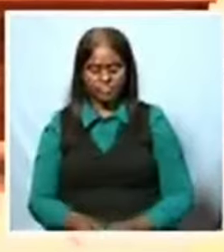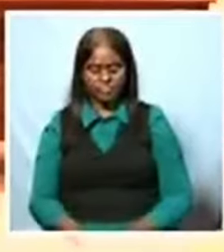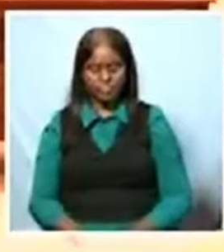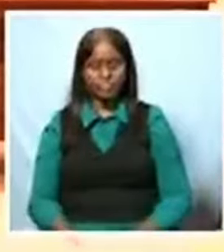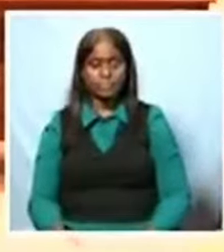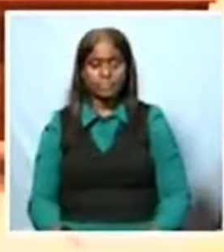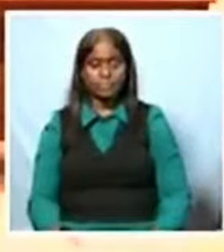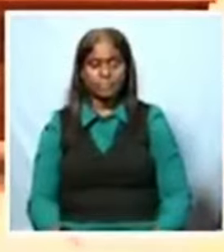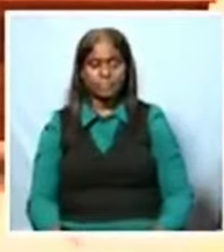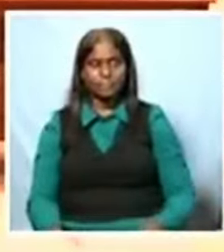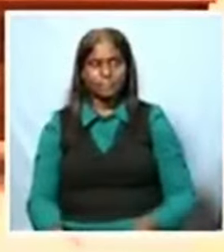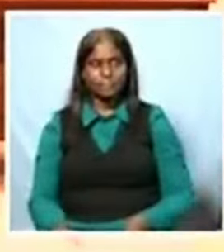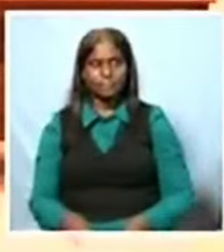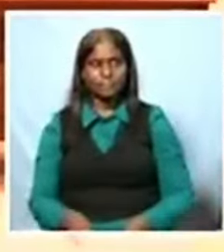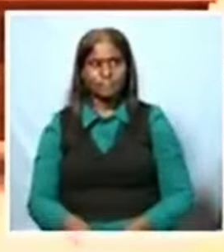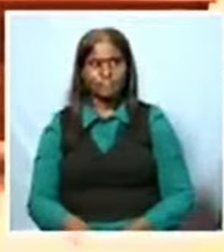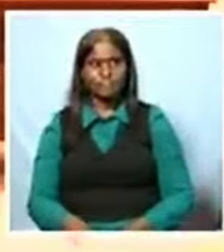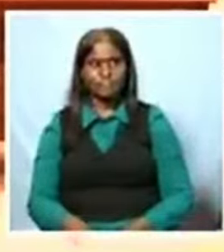Thank you.